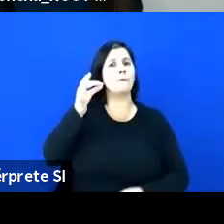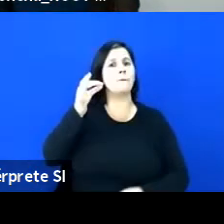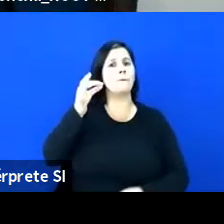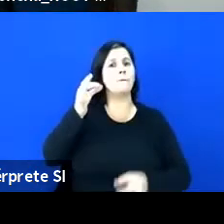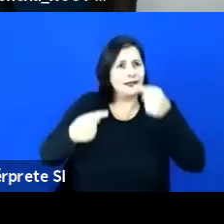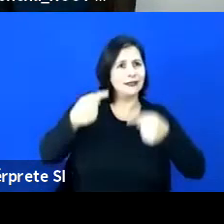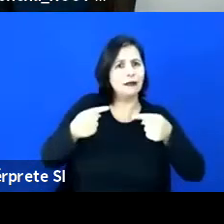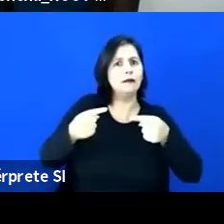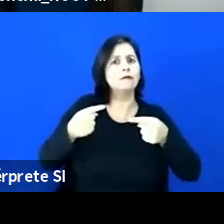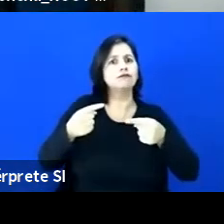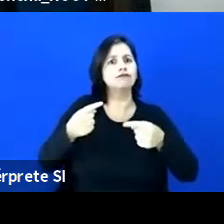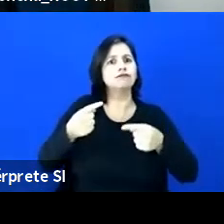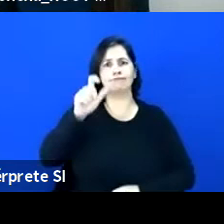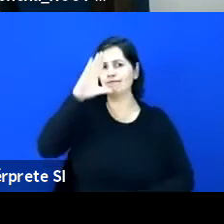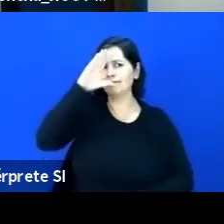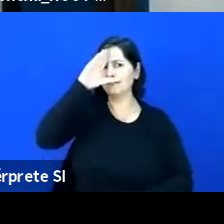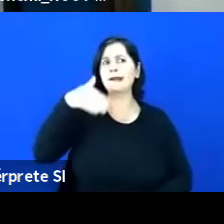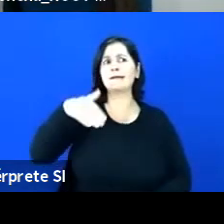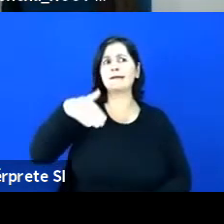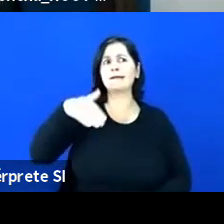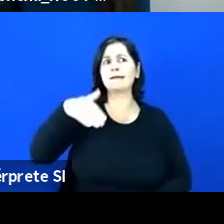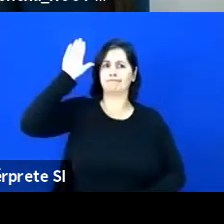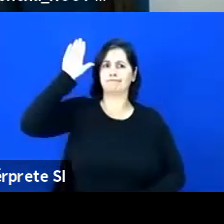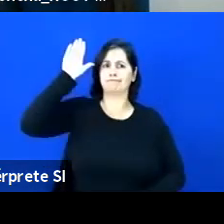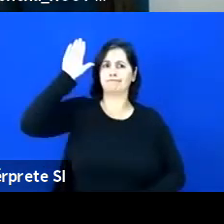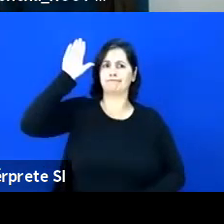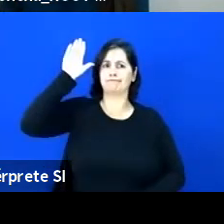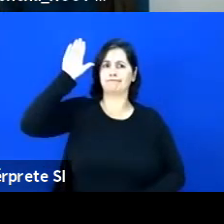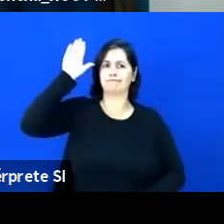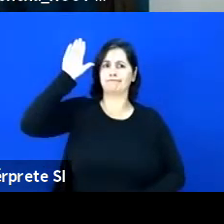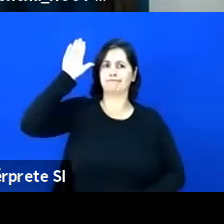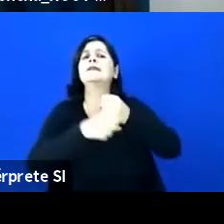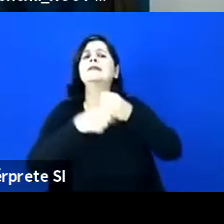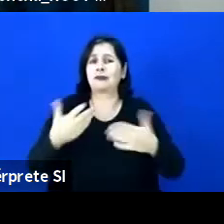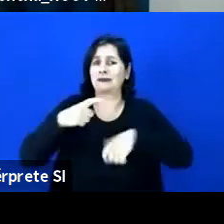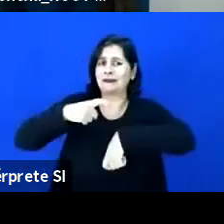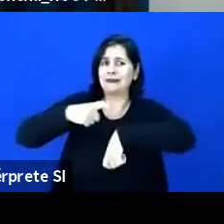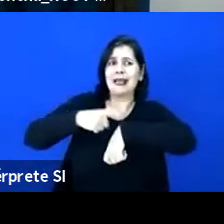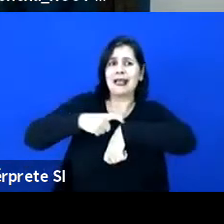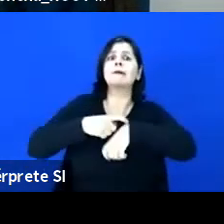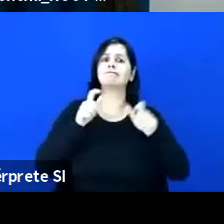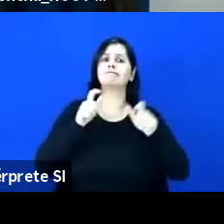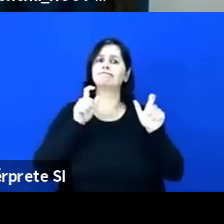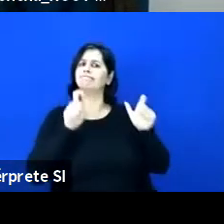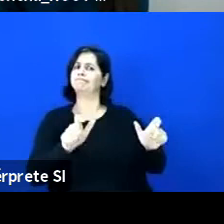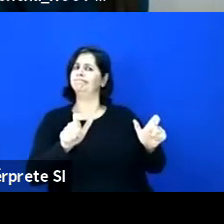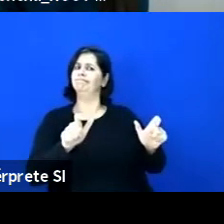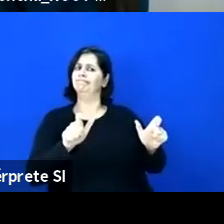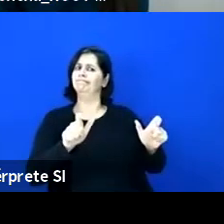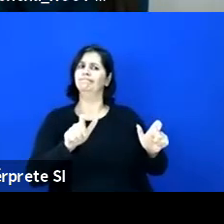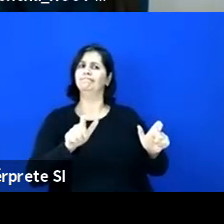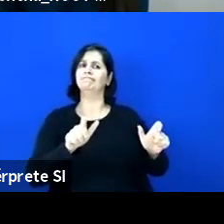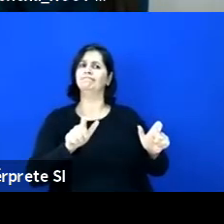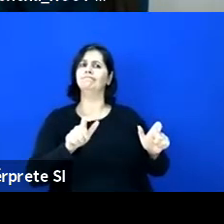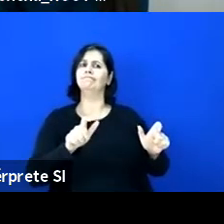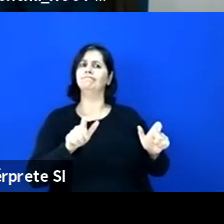protection of human women rights defenders. And many of them are still being erased, some of them even